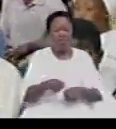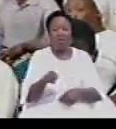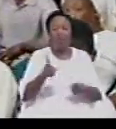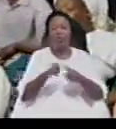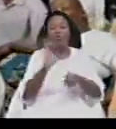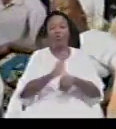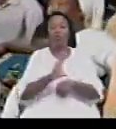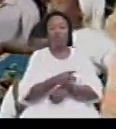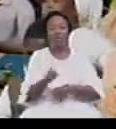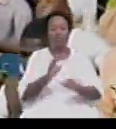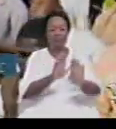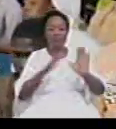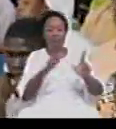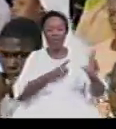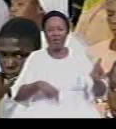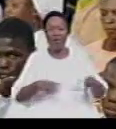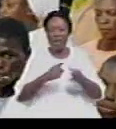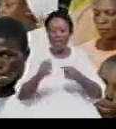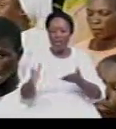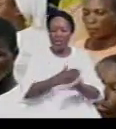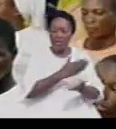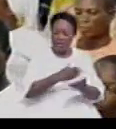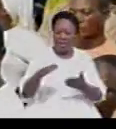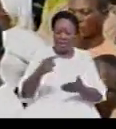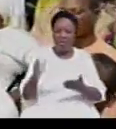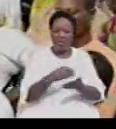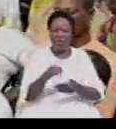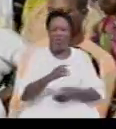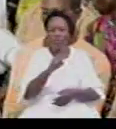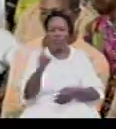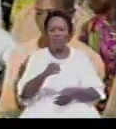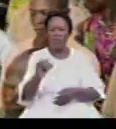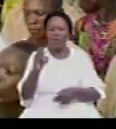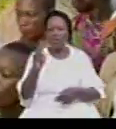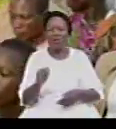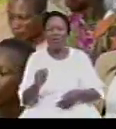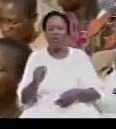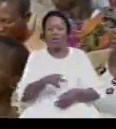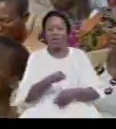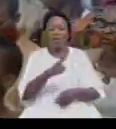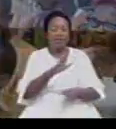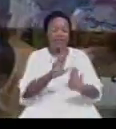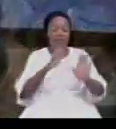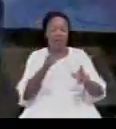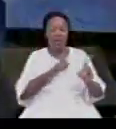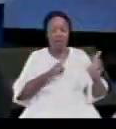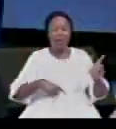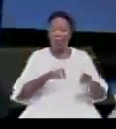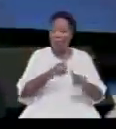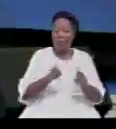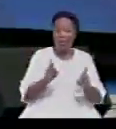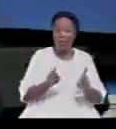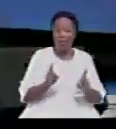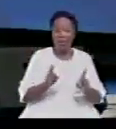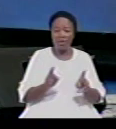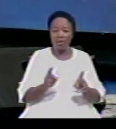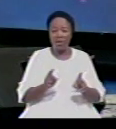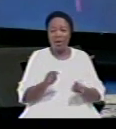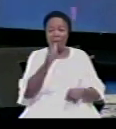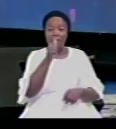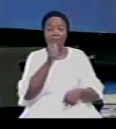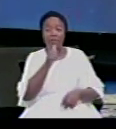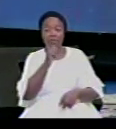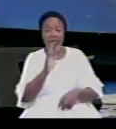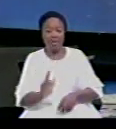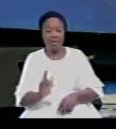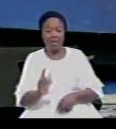Lord. As they sing the songs of Zion, they fear the Lord. But privately,